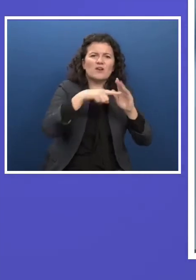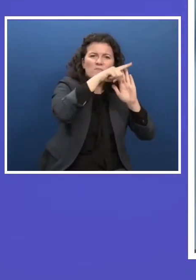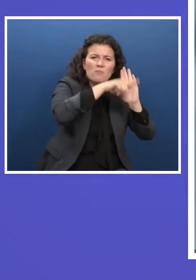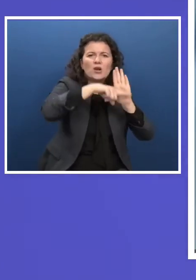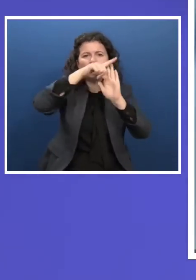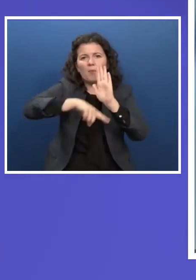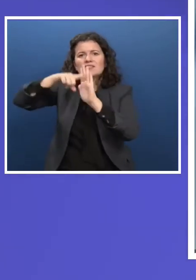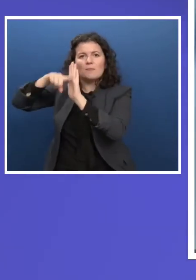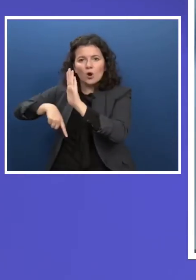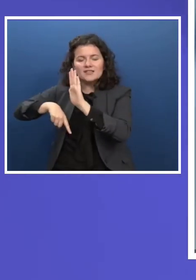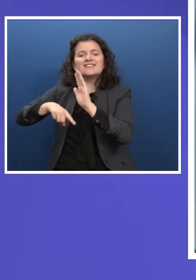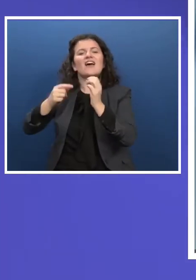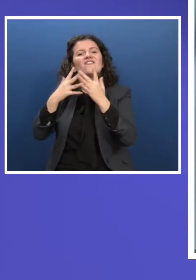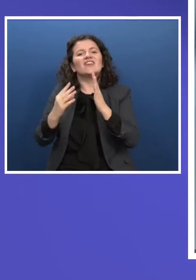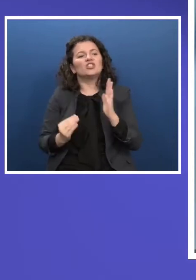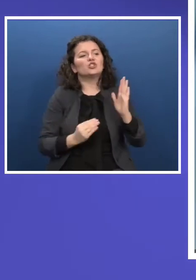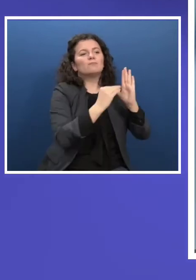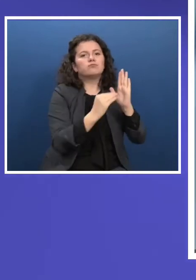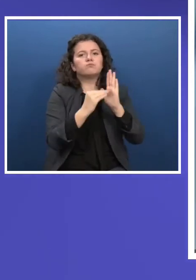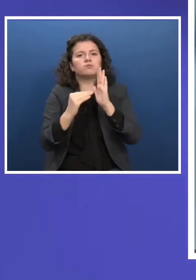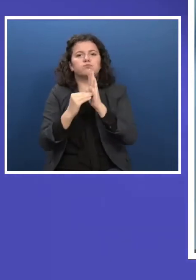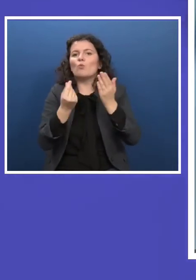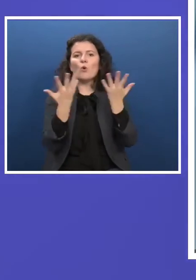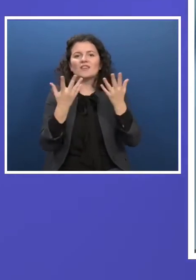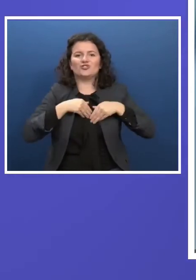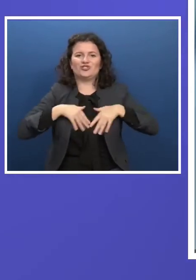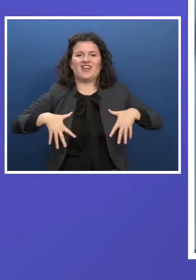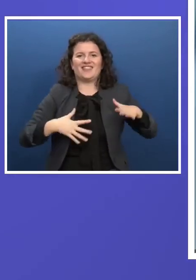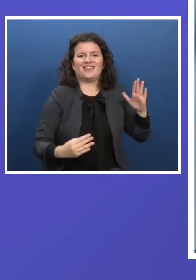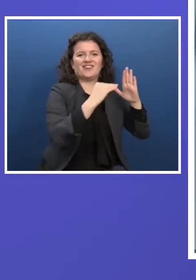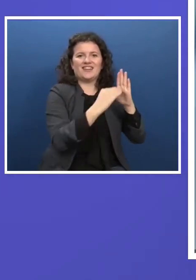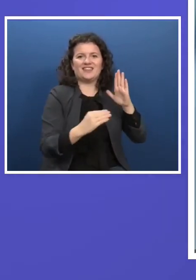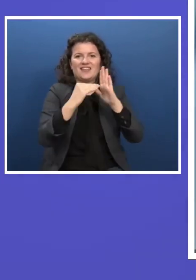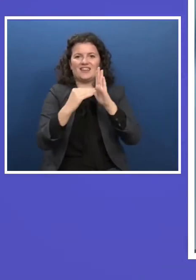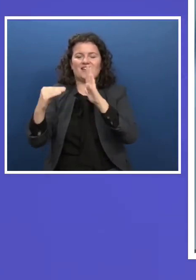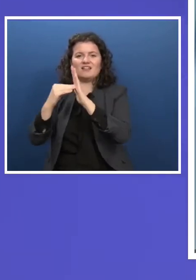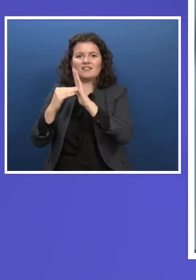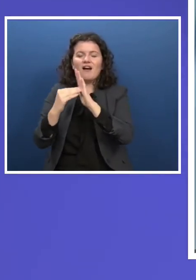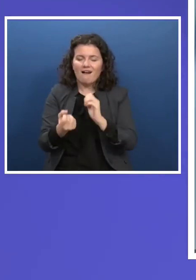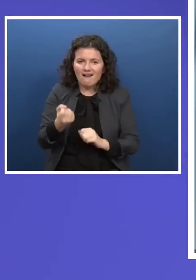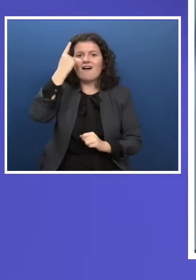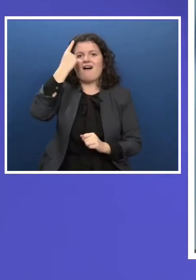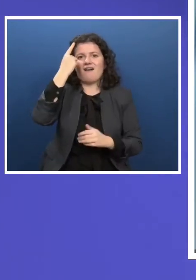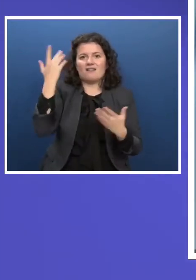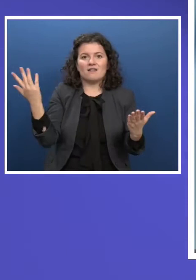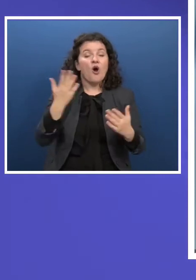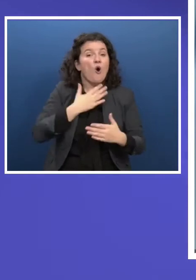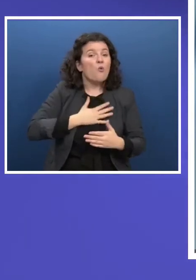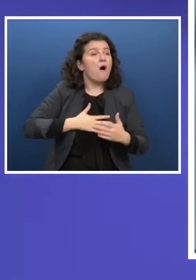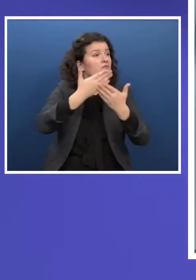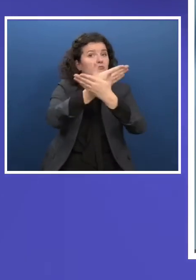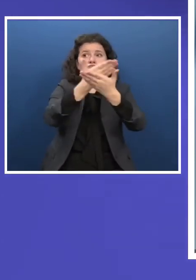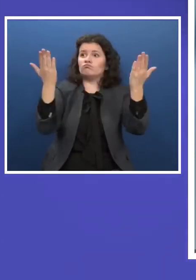it's fundamental. And clearly, if you want to have a more equality in terms of